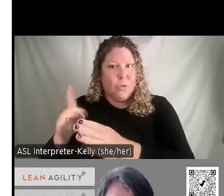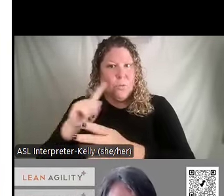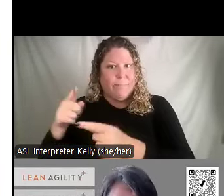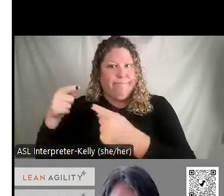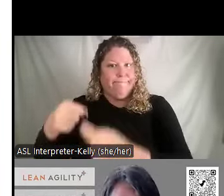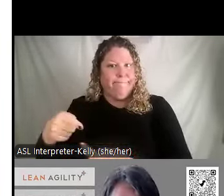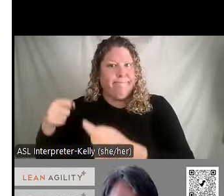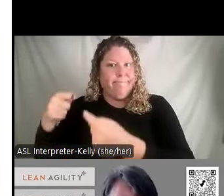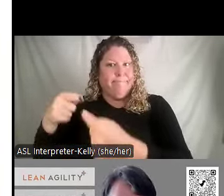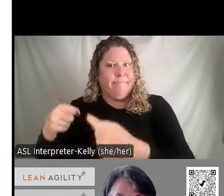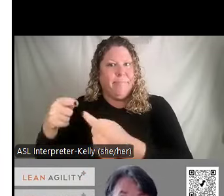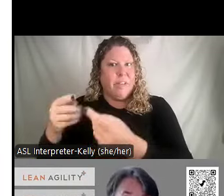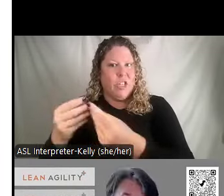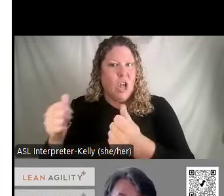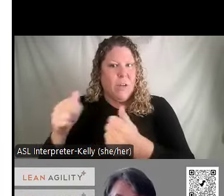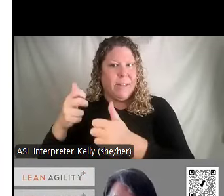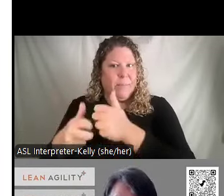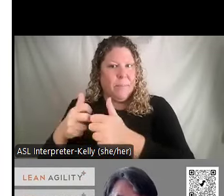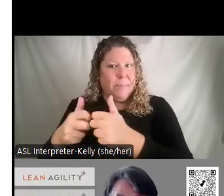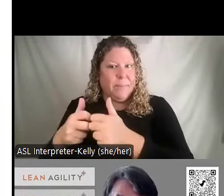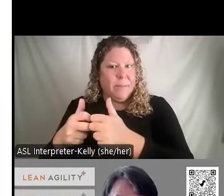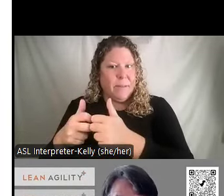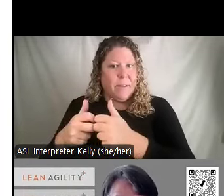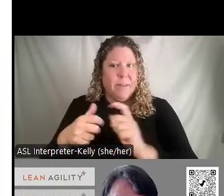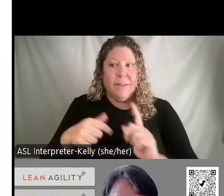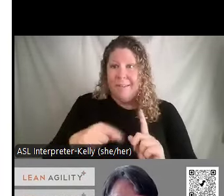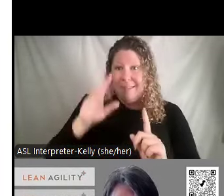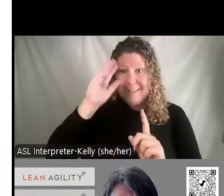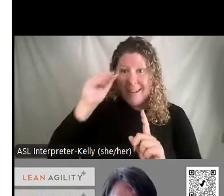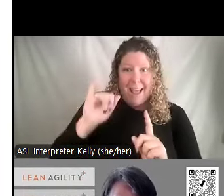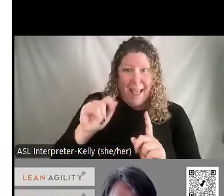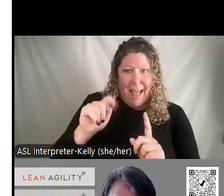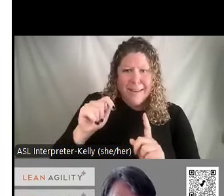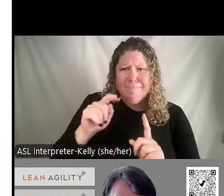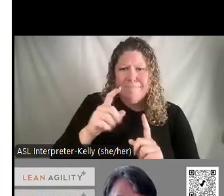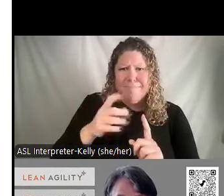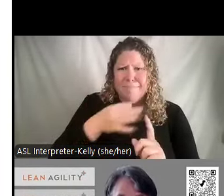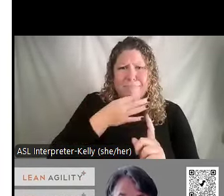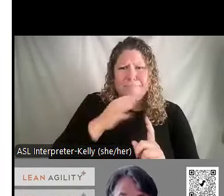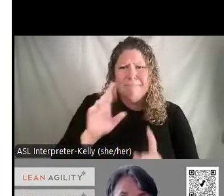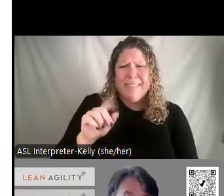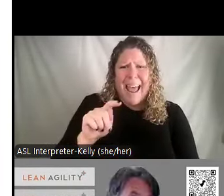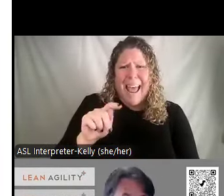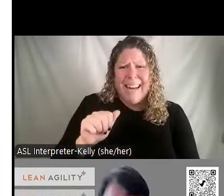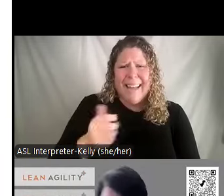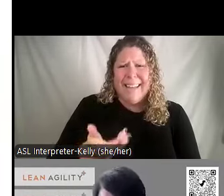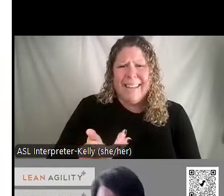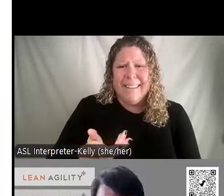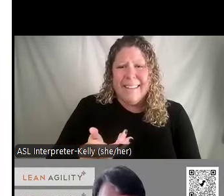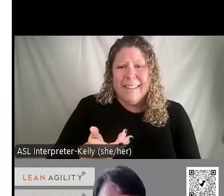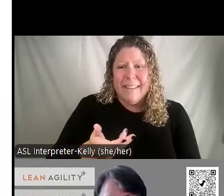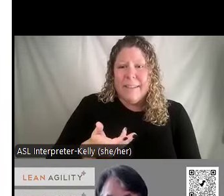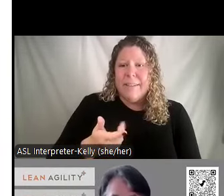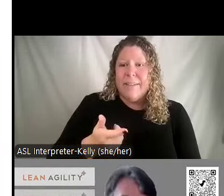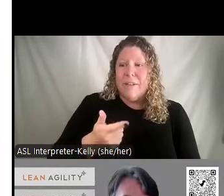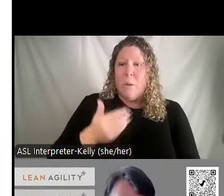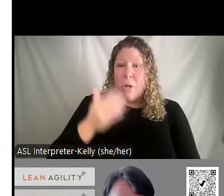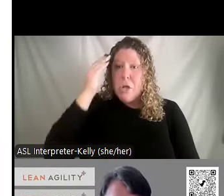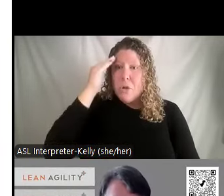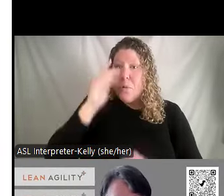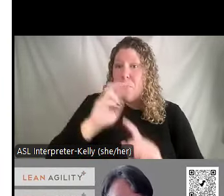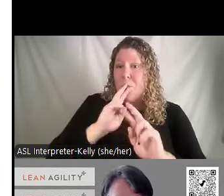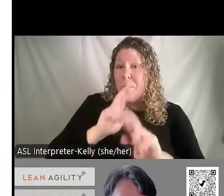problem without data. And he was a data genius, literally data genius. So he knew what the report was, and